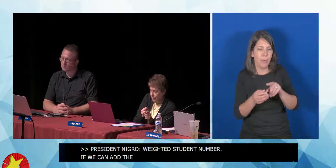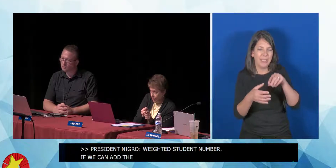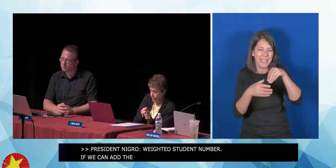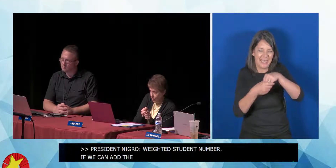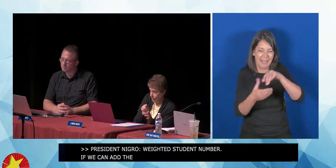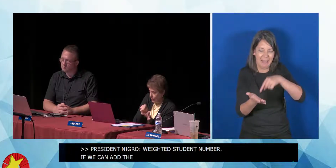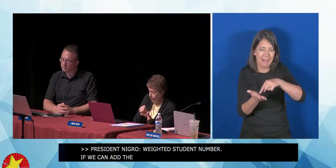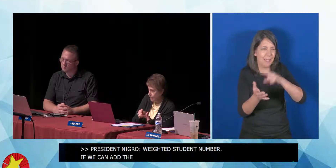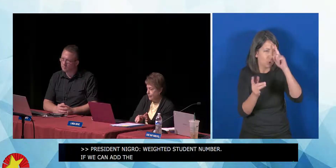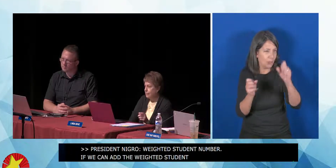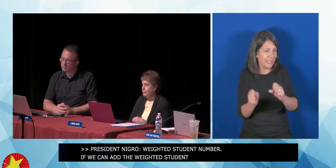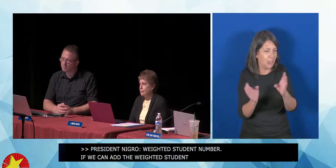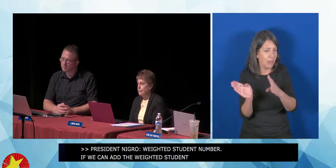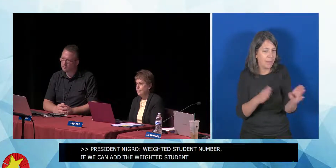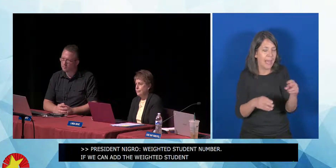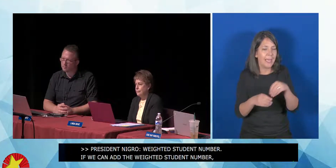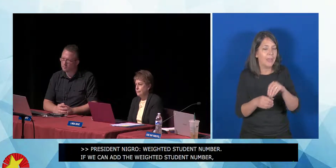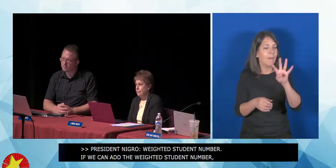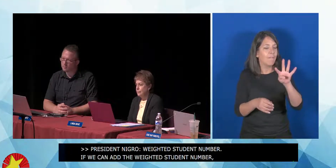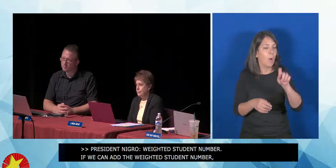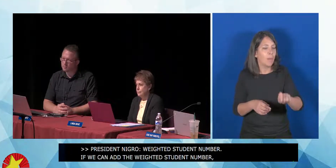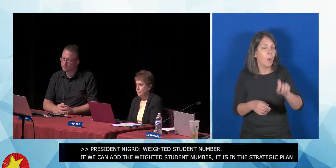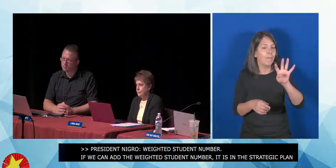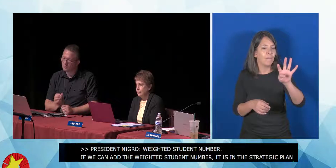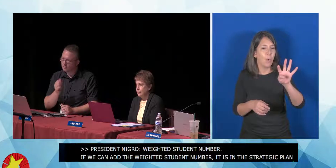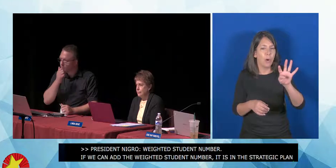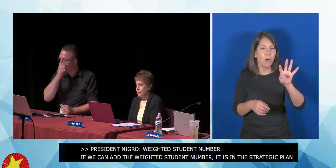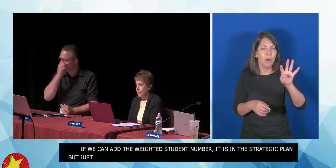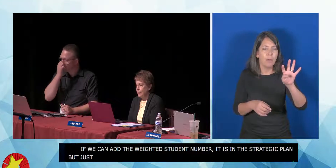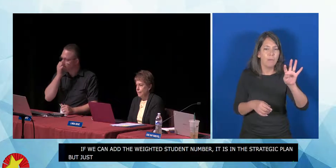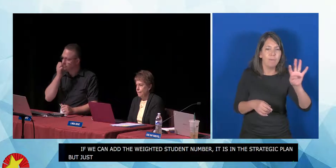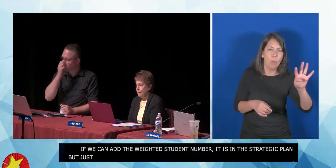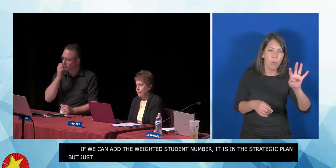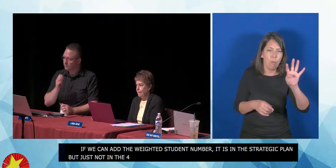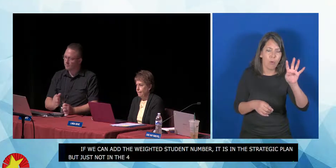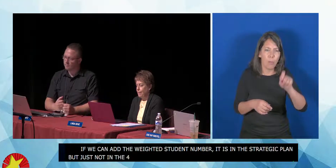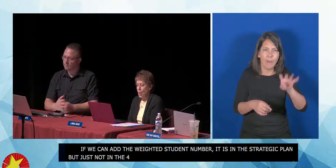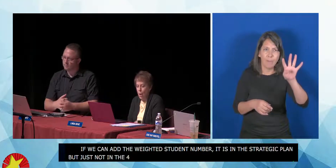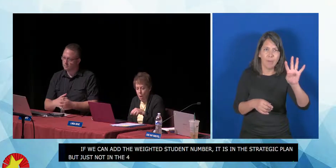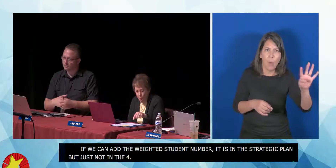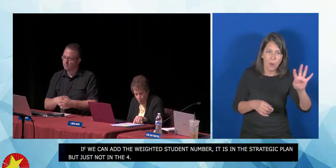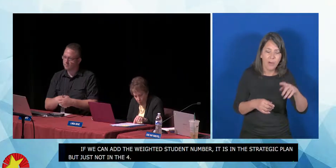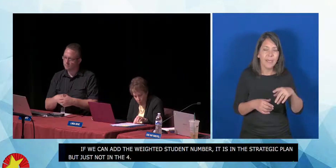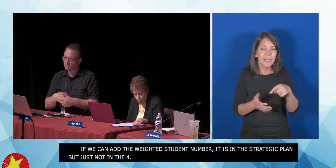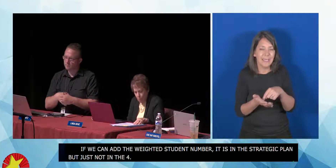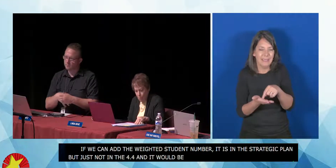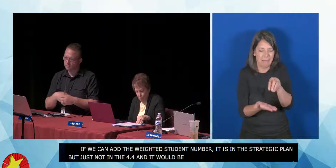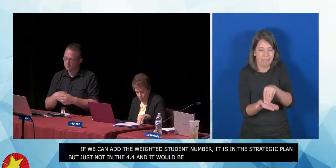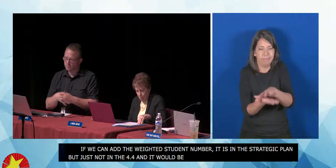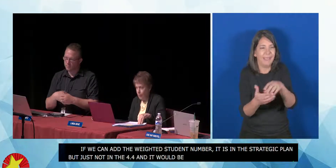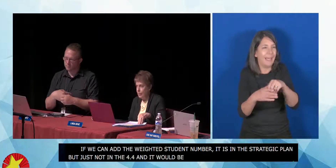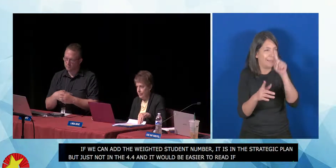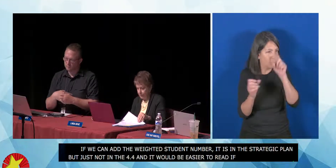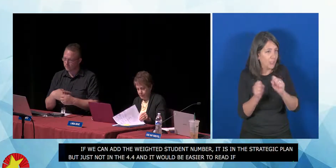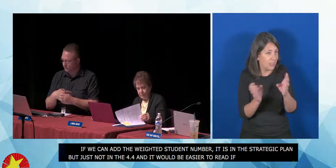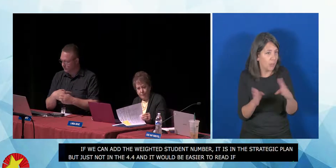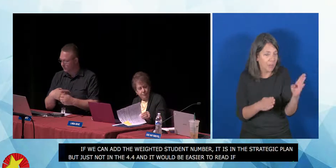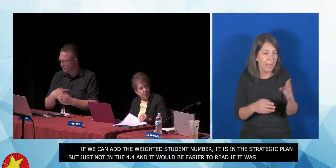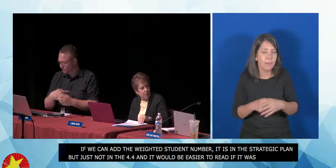in the 4.4.4. I think it'd just be easier to read if it were in there as well. I